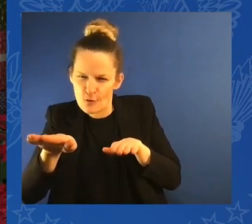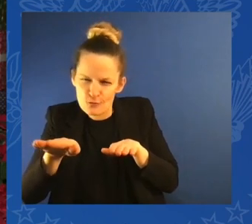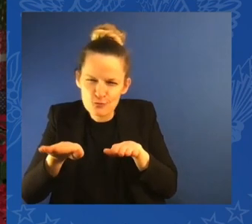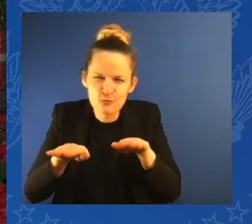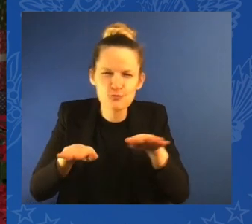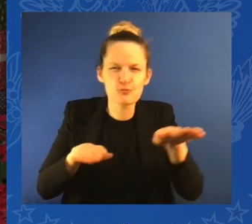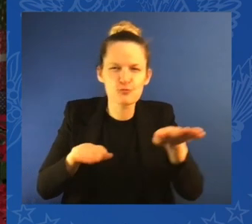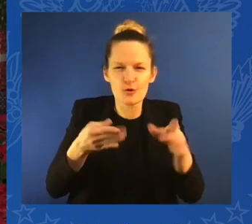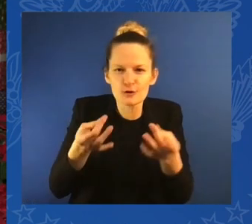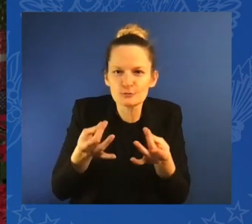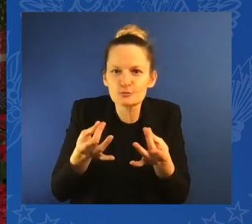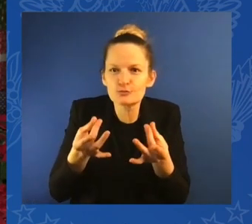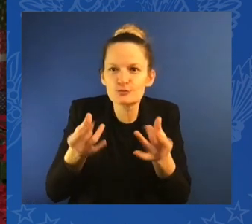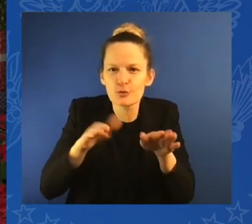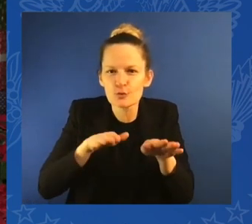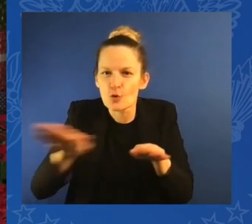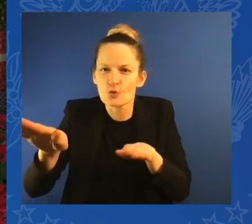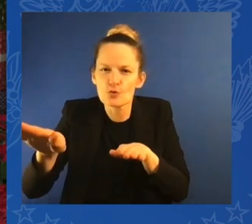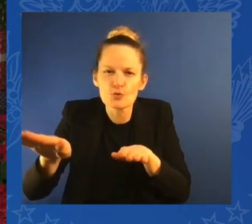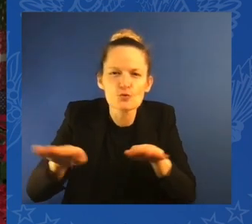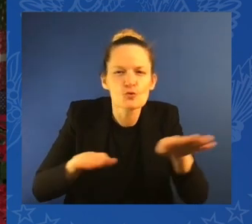made a new track.